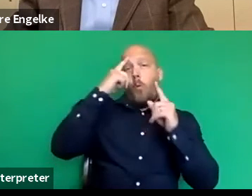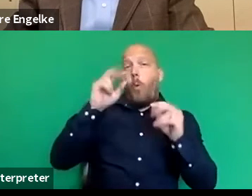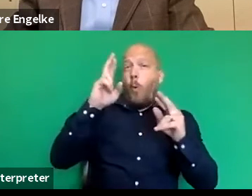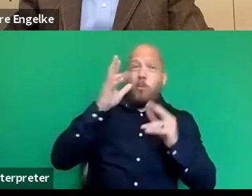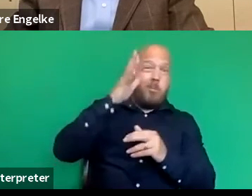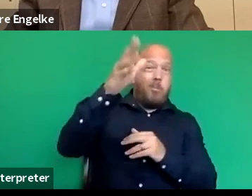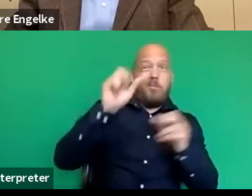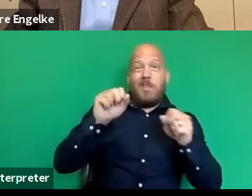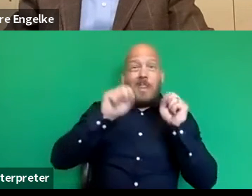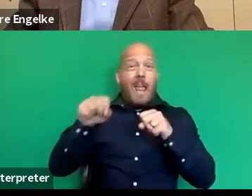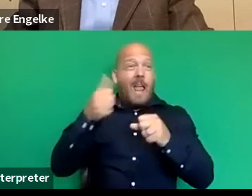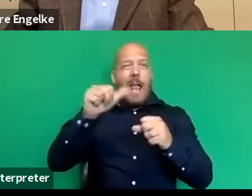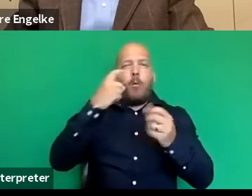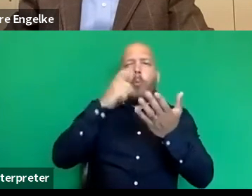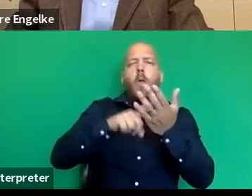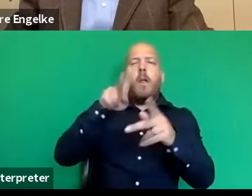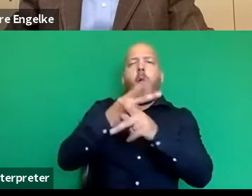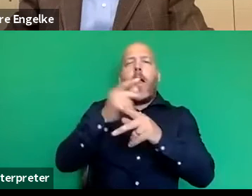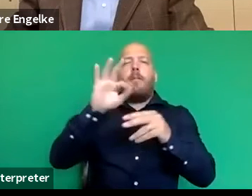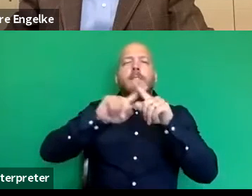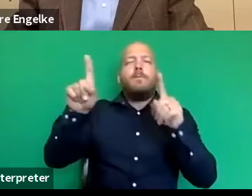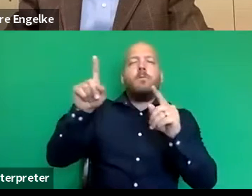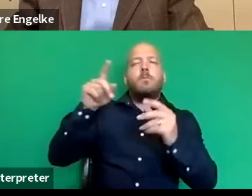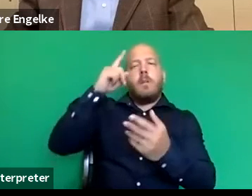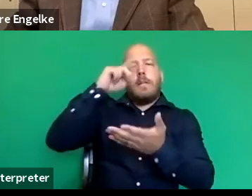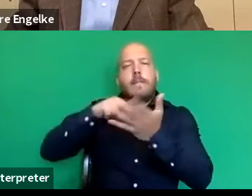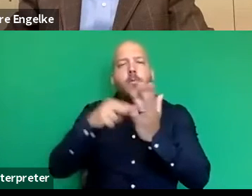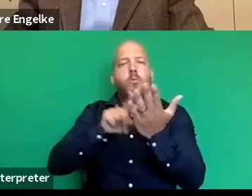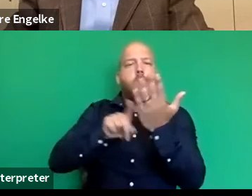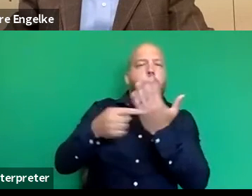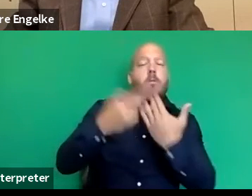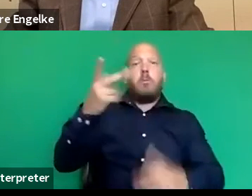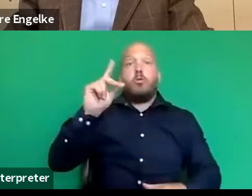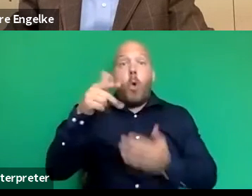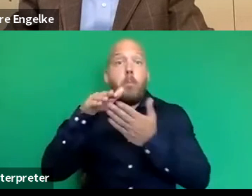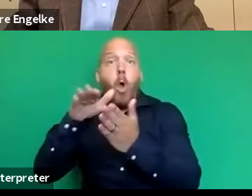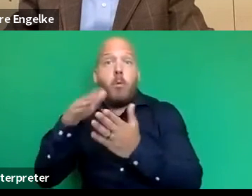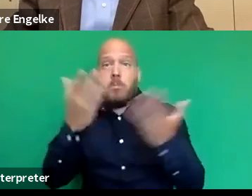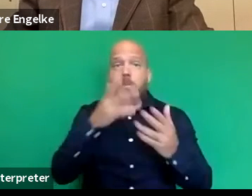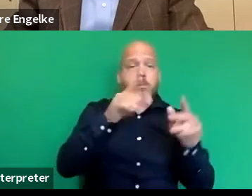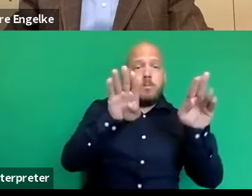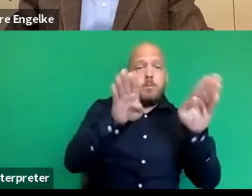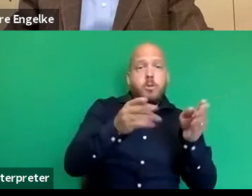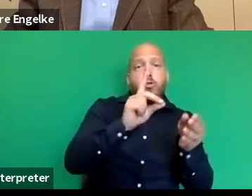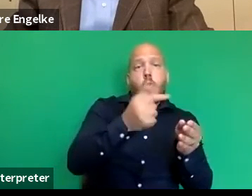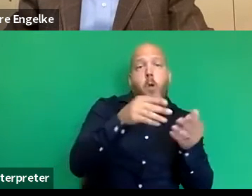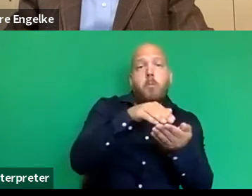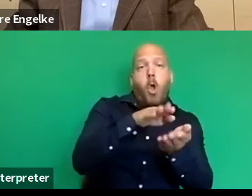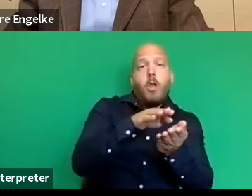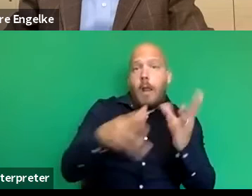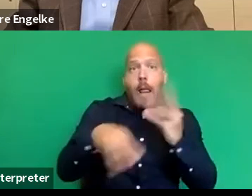talked about, dogs barking or other aspects of sound that are informative during